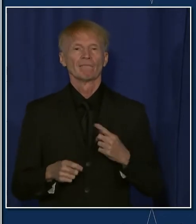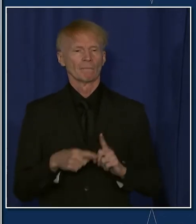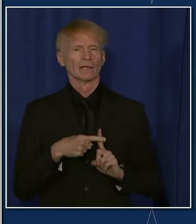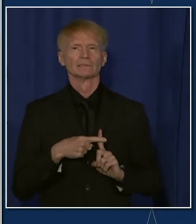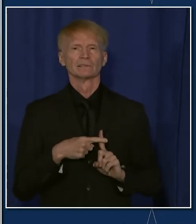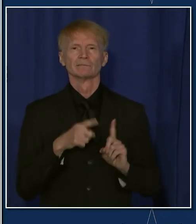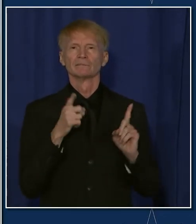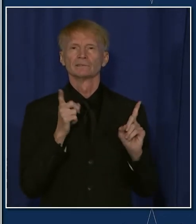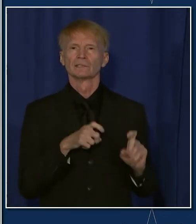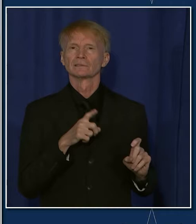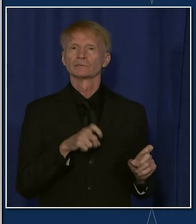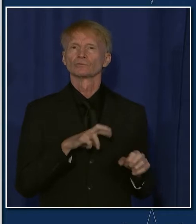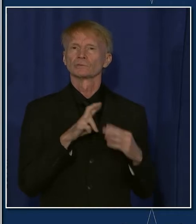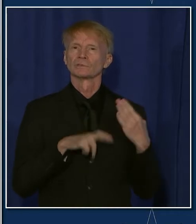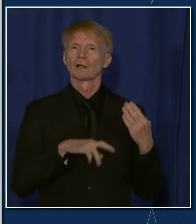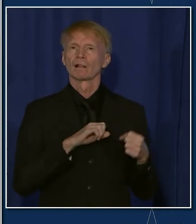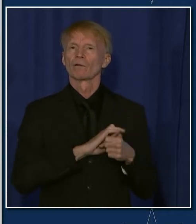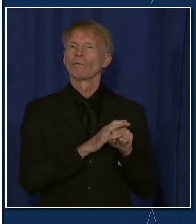for COVID-19.